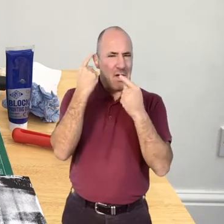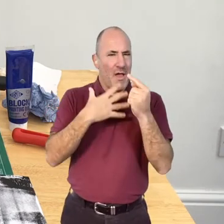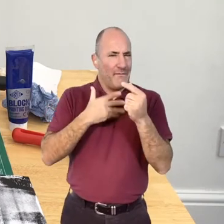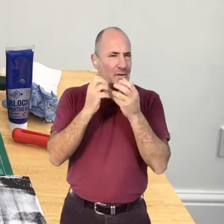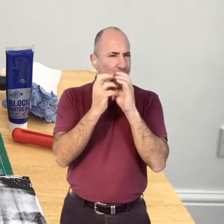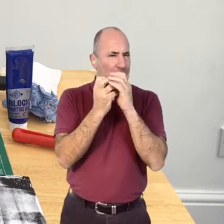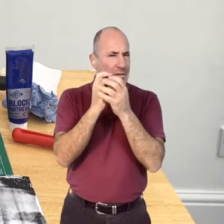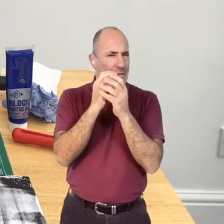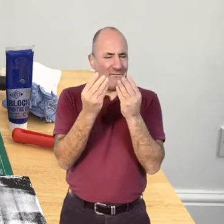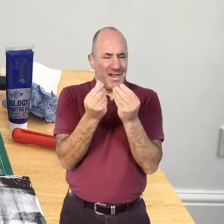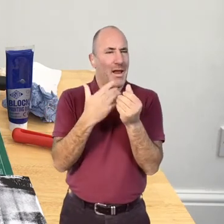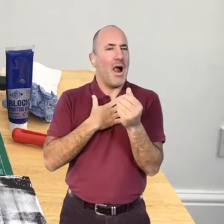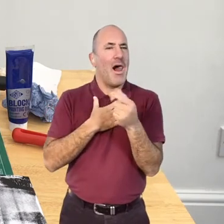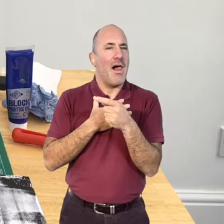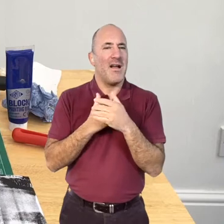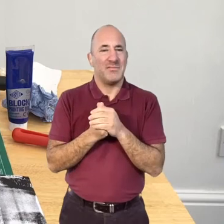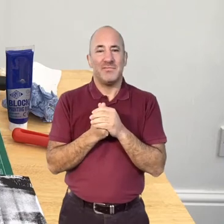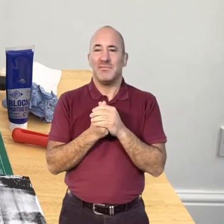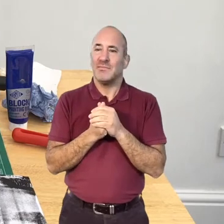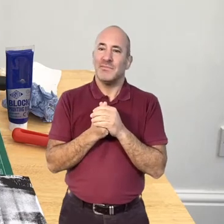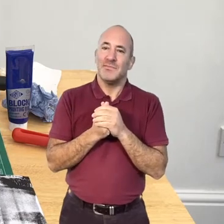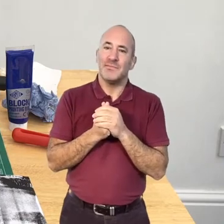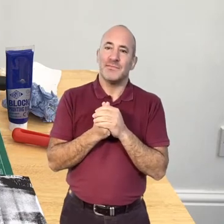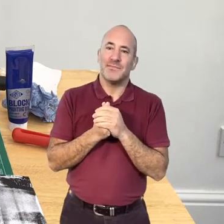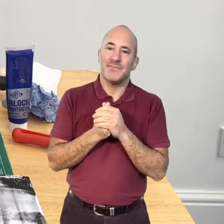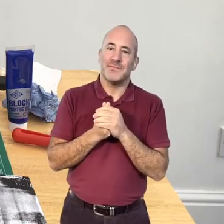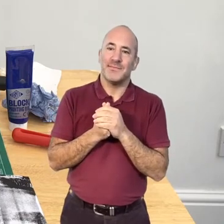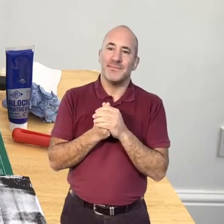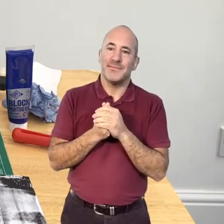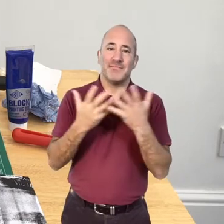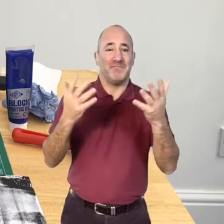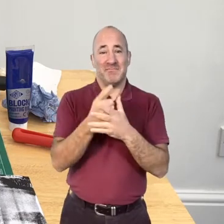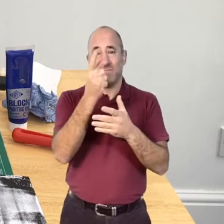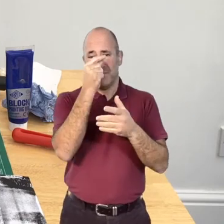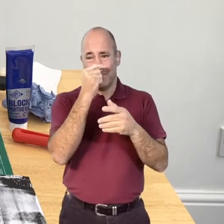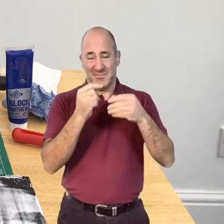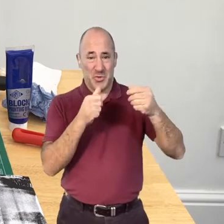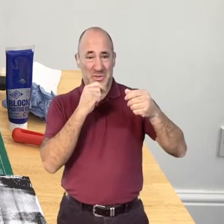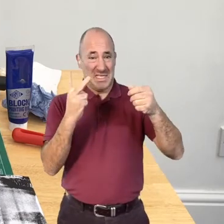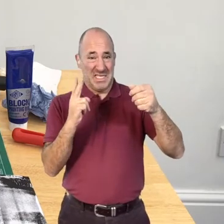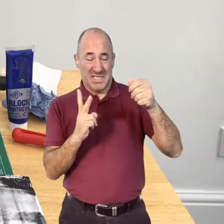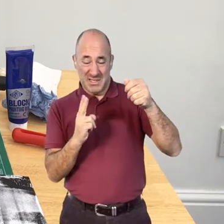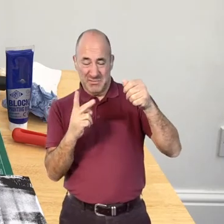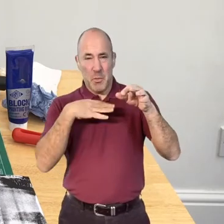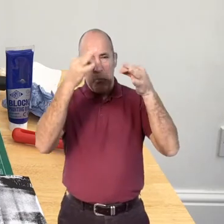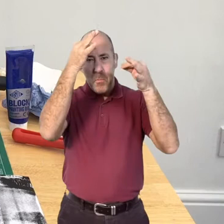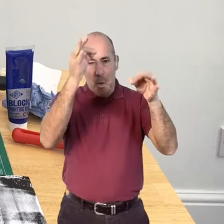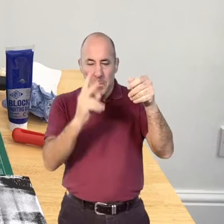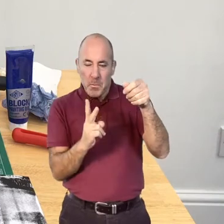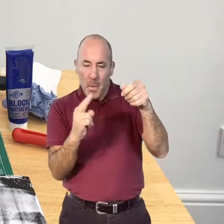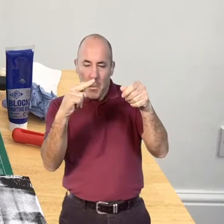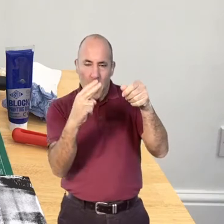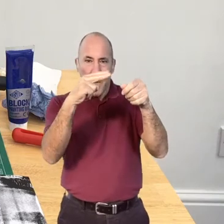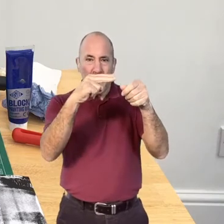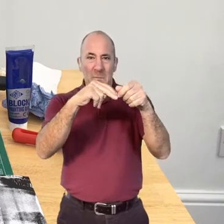Alexander and a fine field. So we're going to see, you can either cut with scissors